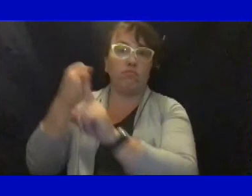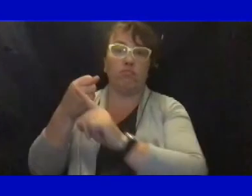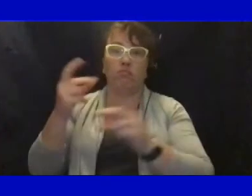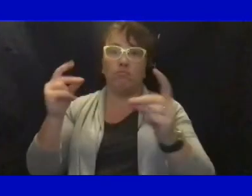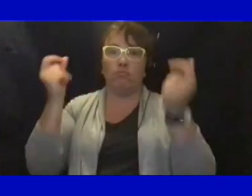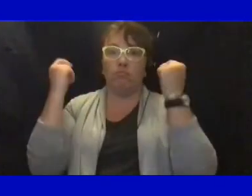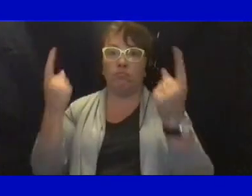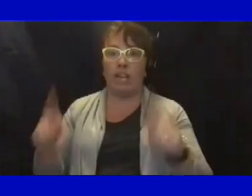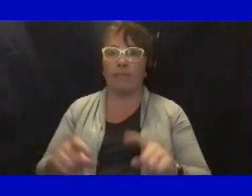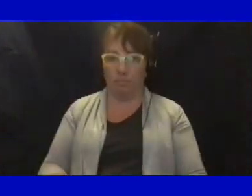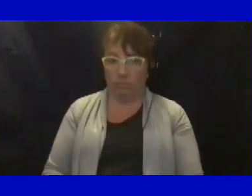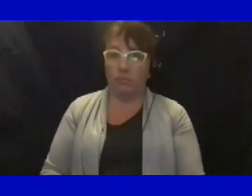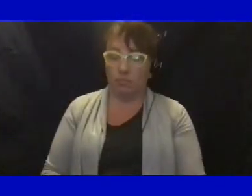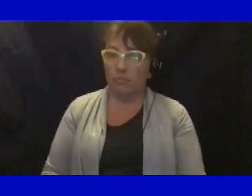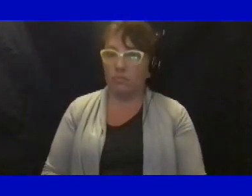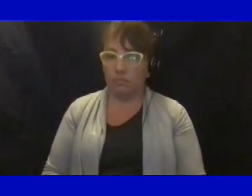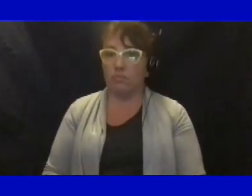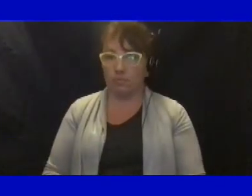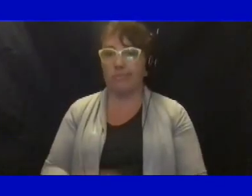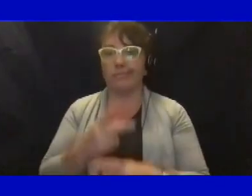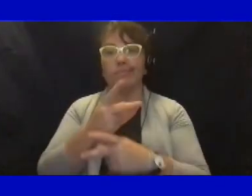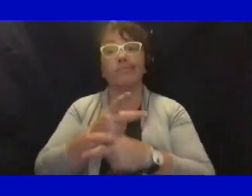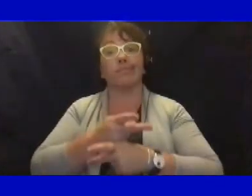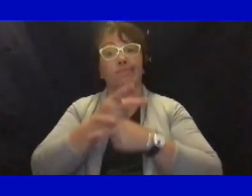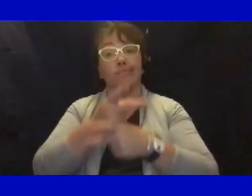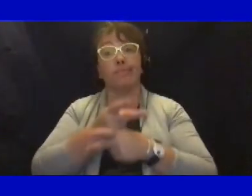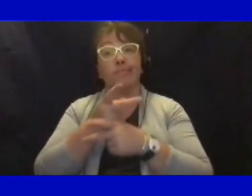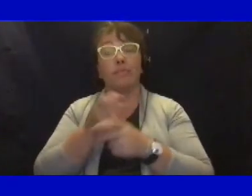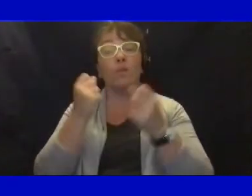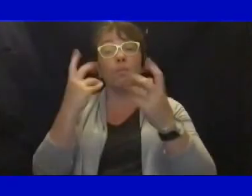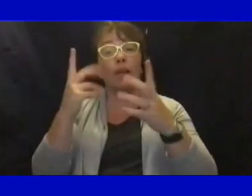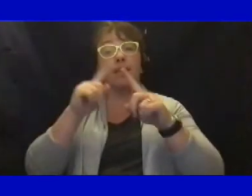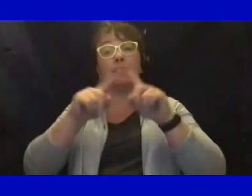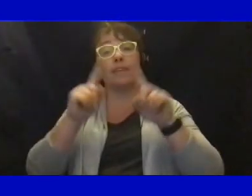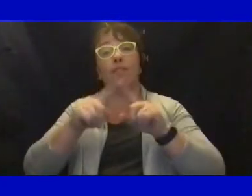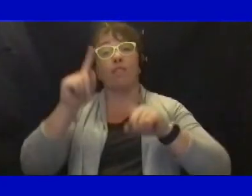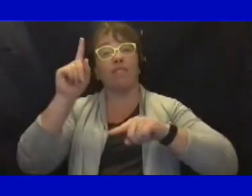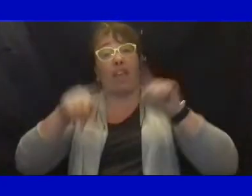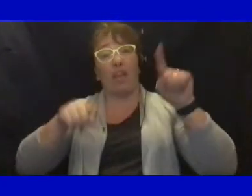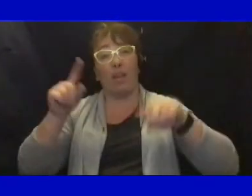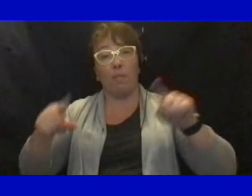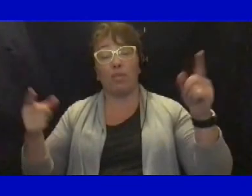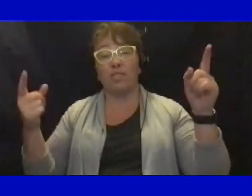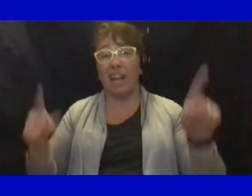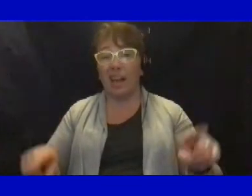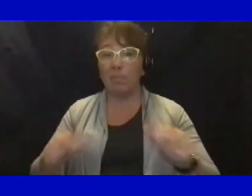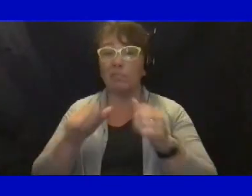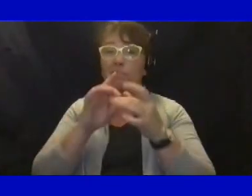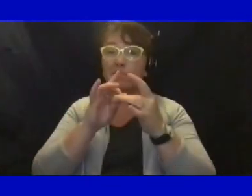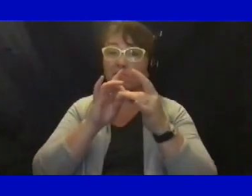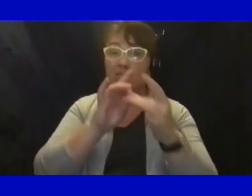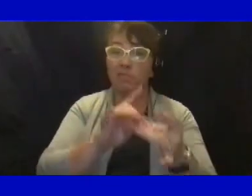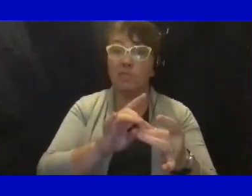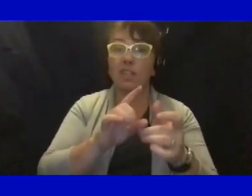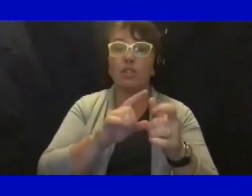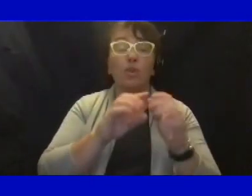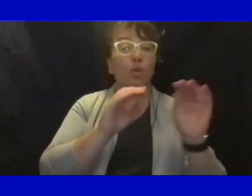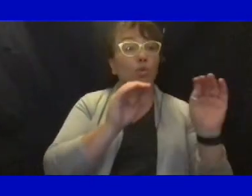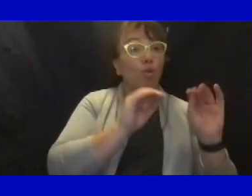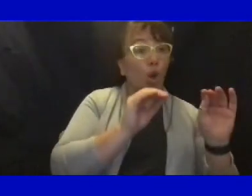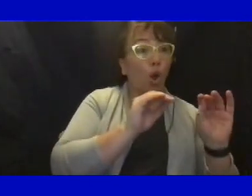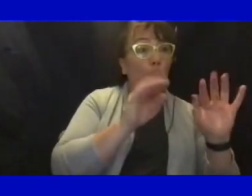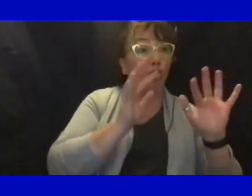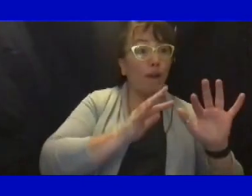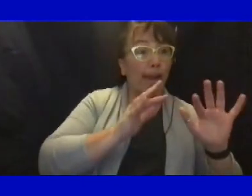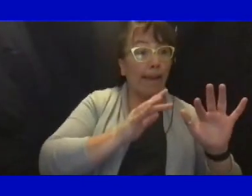the variability, the long durations of no rain, and all of a sudden it rains too much. So it's almost all or nothing